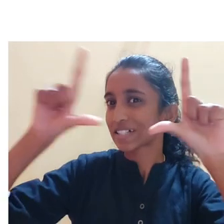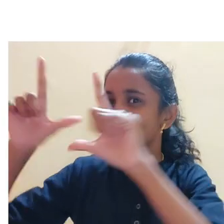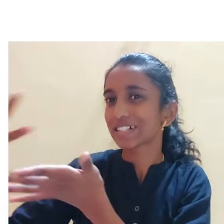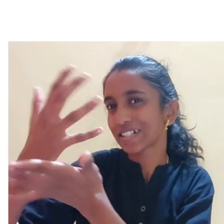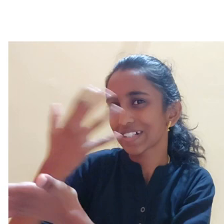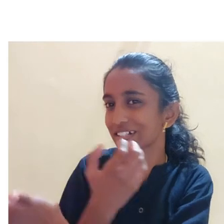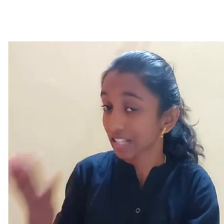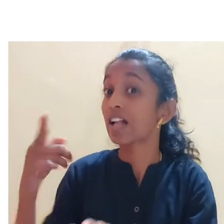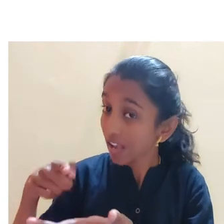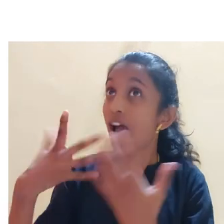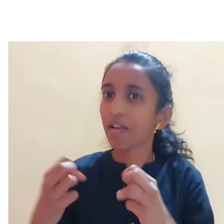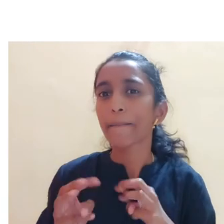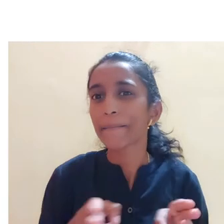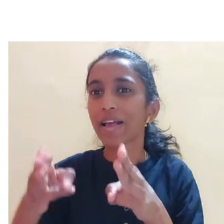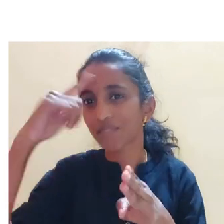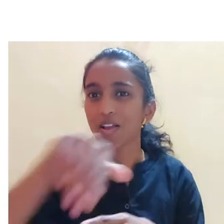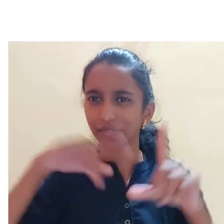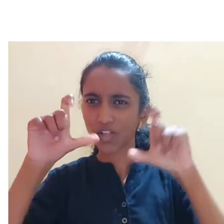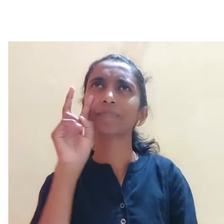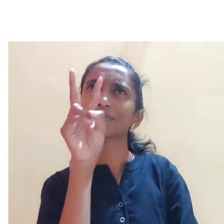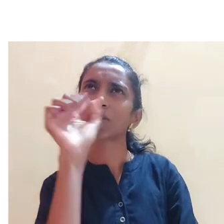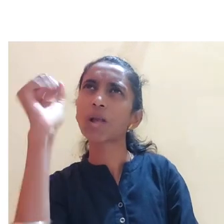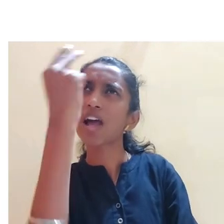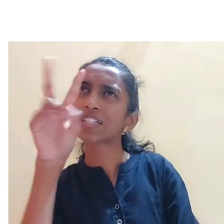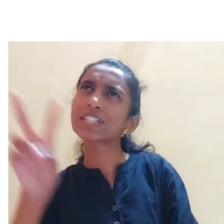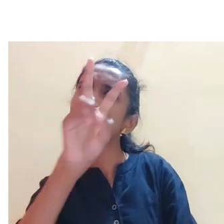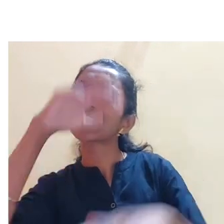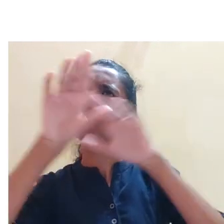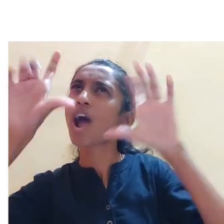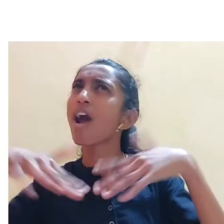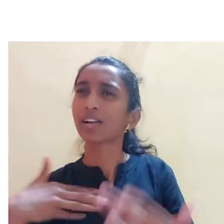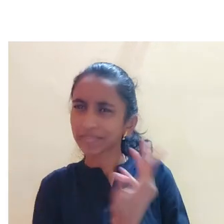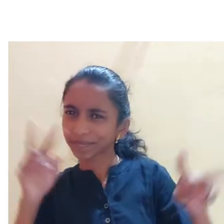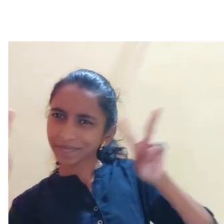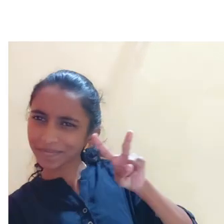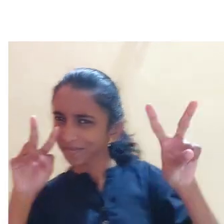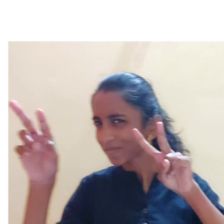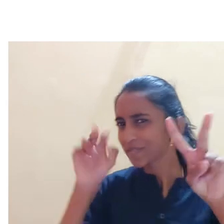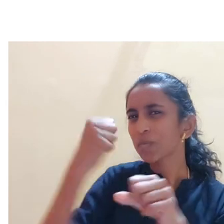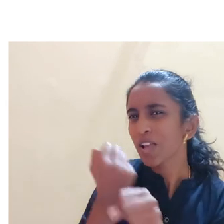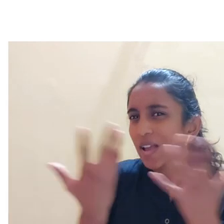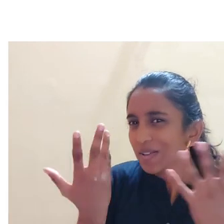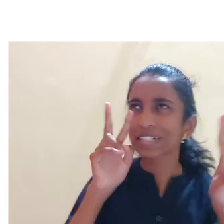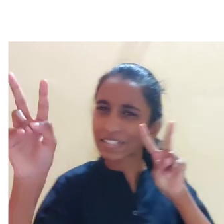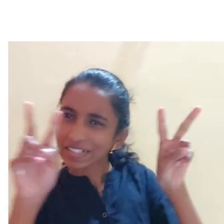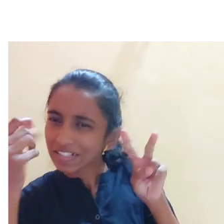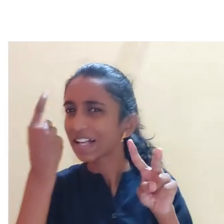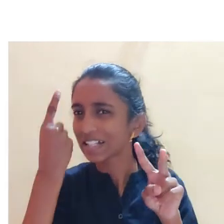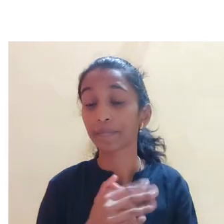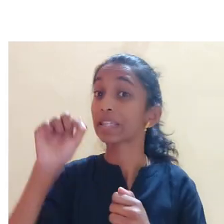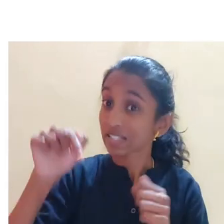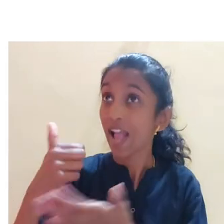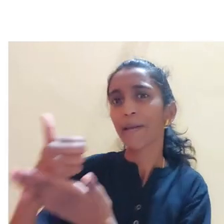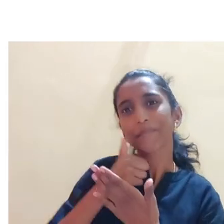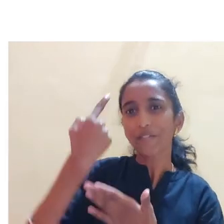archived collection laid the path to view the photographer's artistic journey and understand his work from multiple viewpoints.